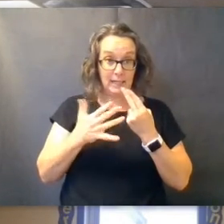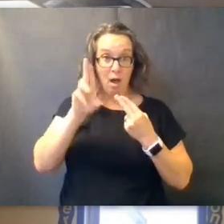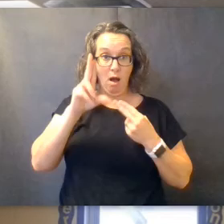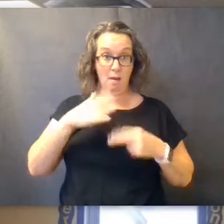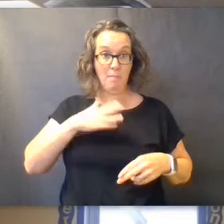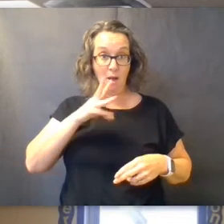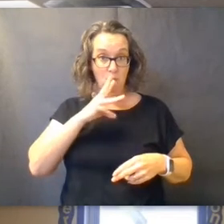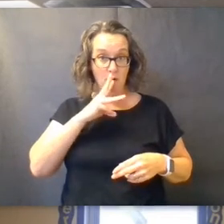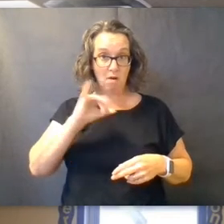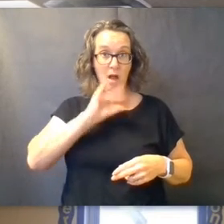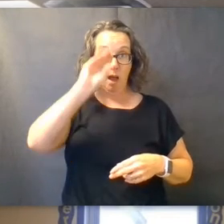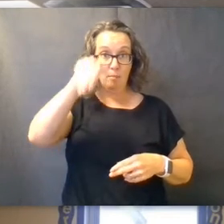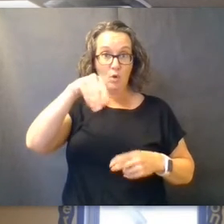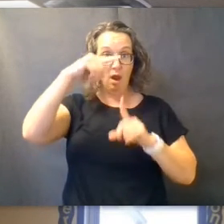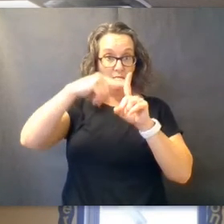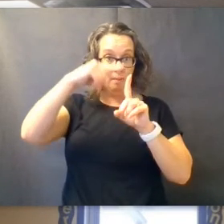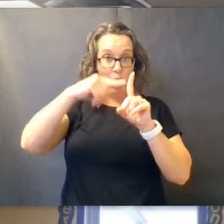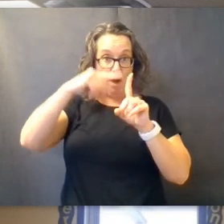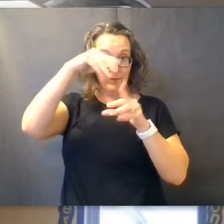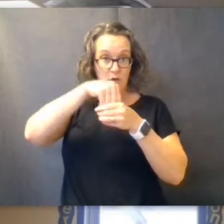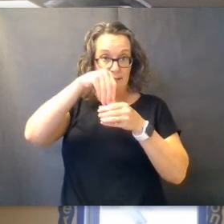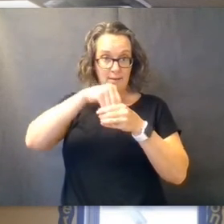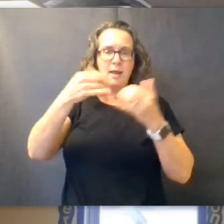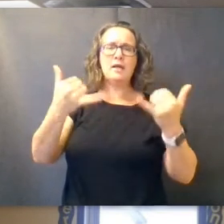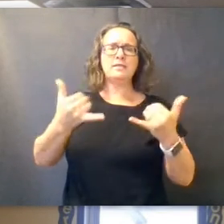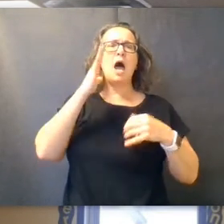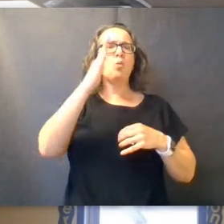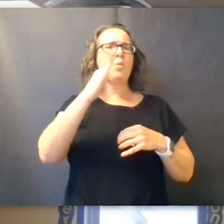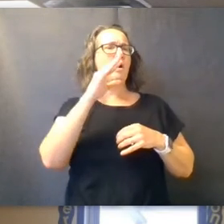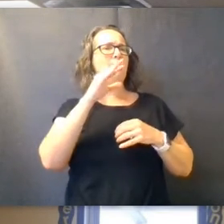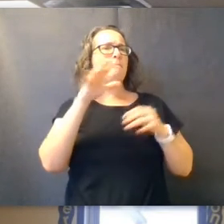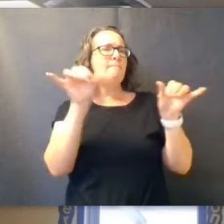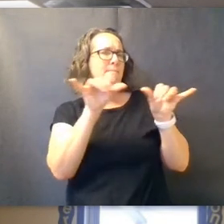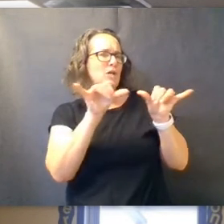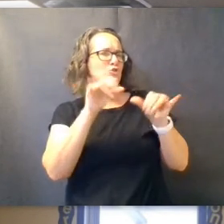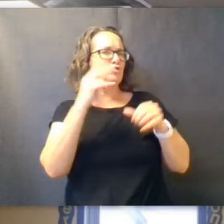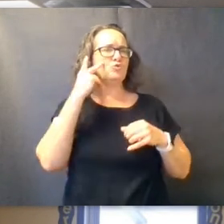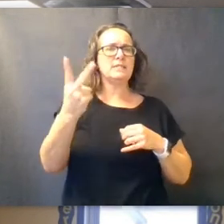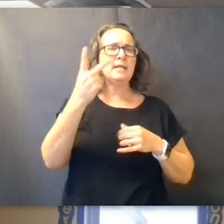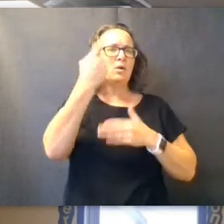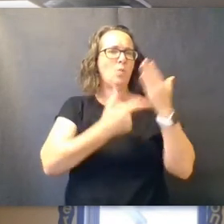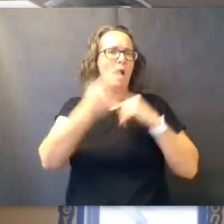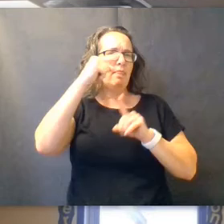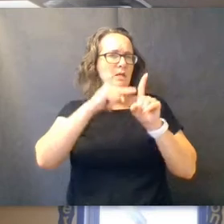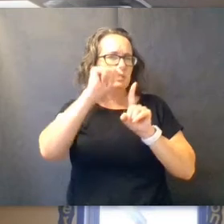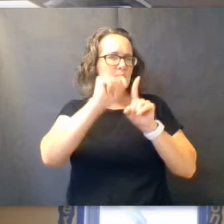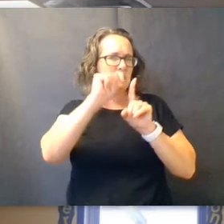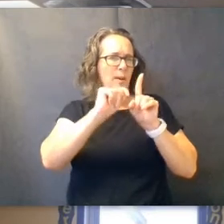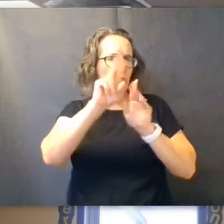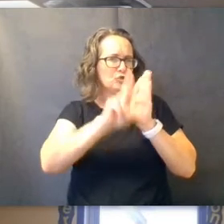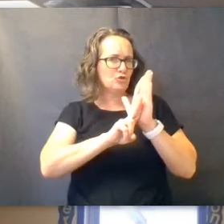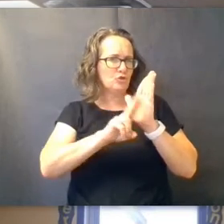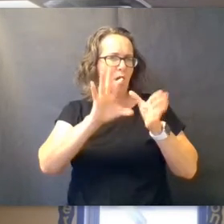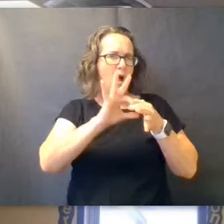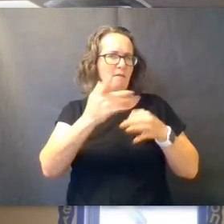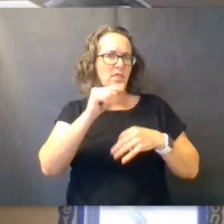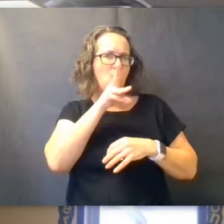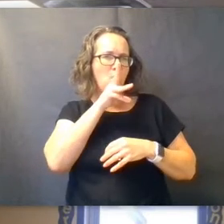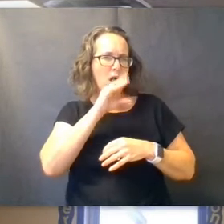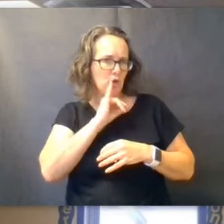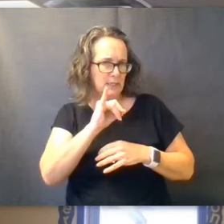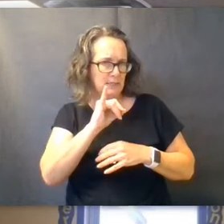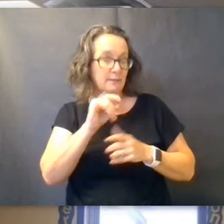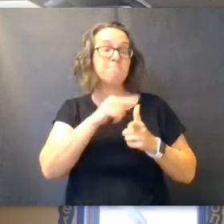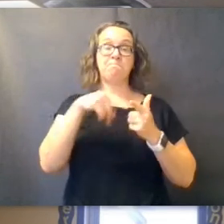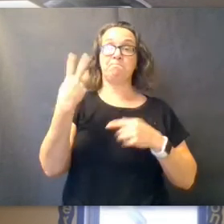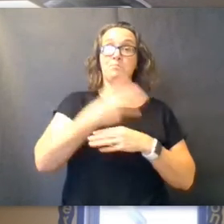in, and I'm going to measure it to see what the temperature of the water is. Then we're going to go ahead and use each